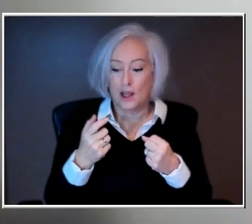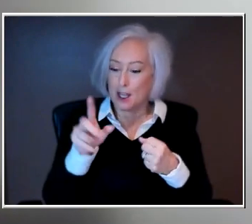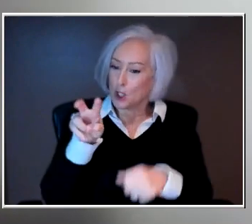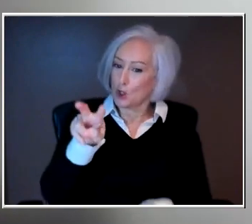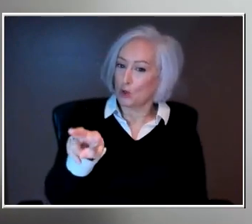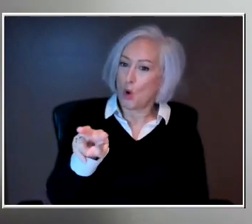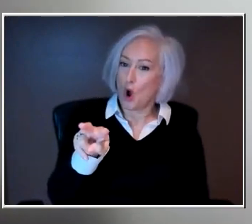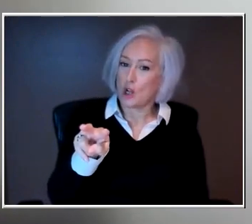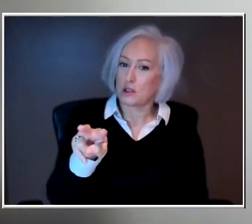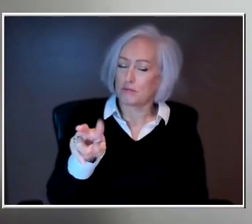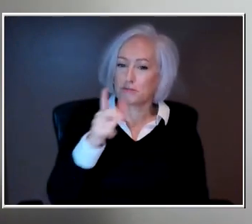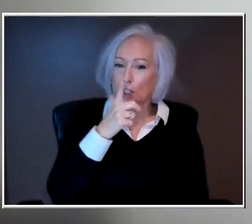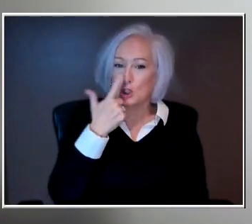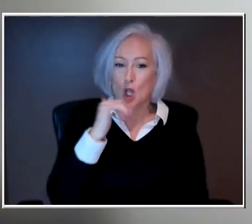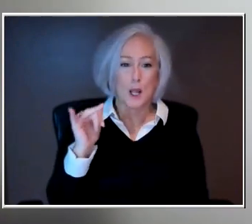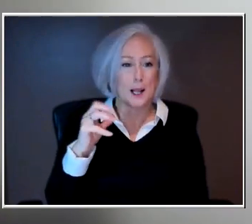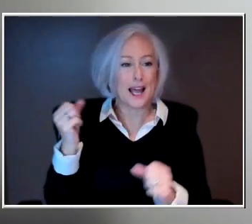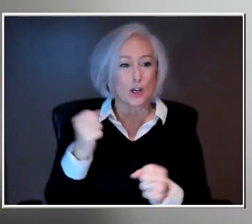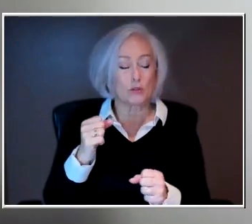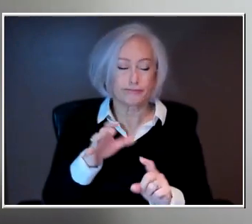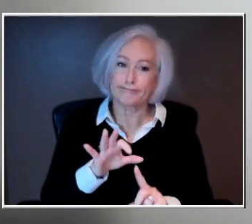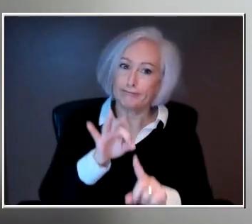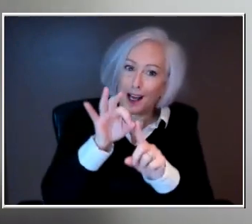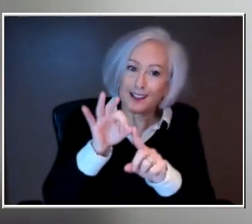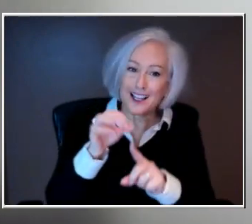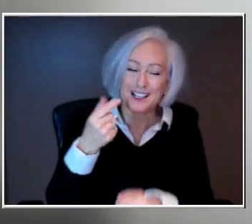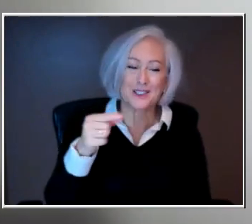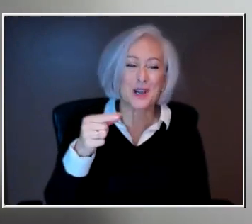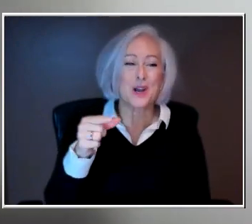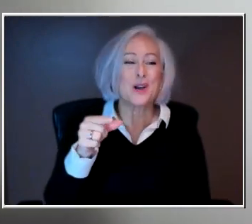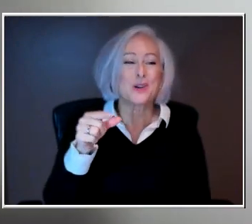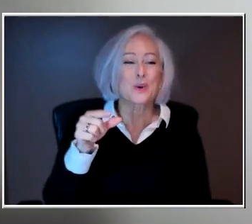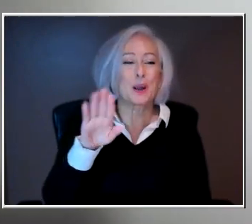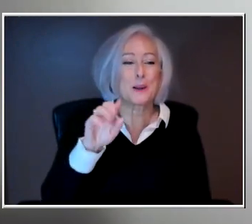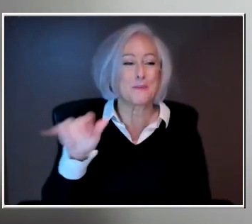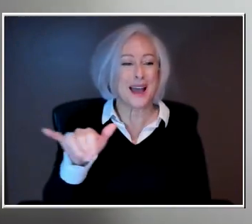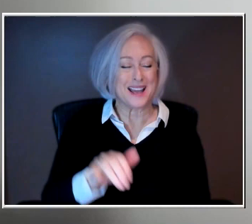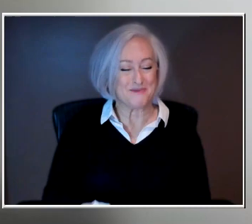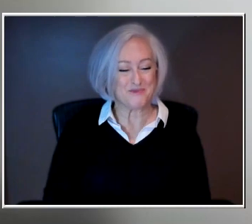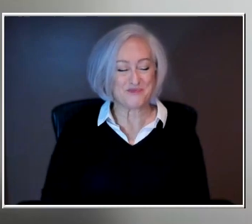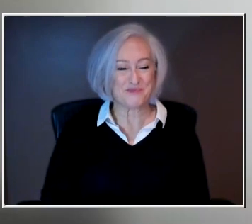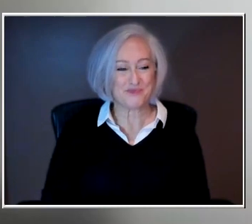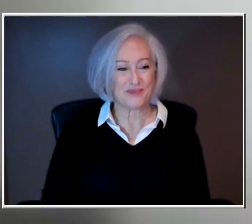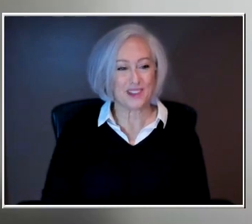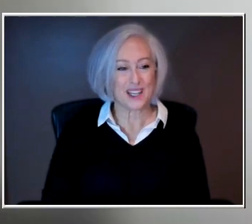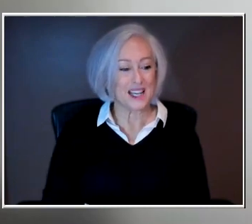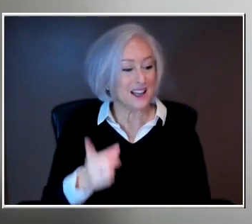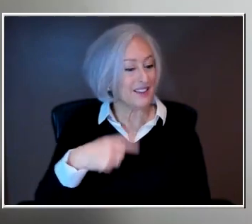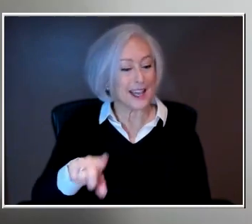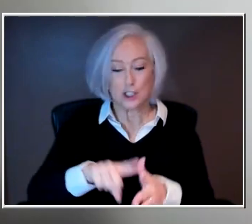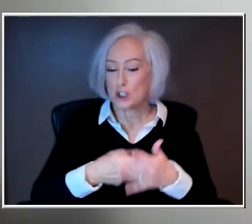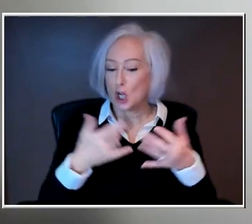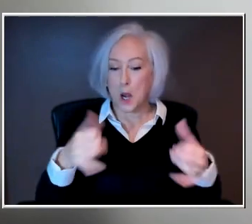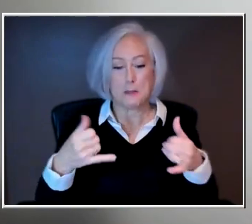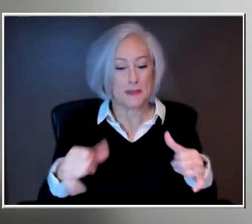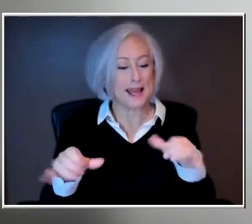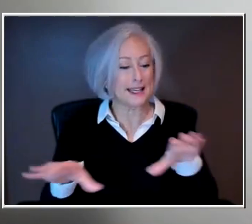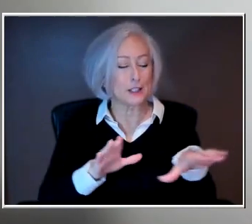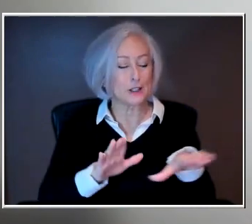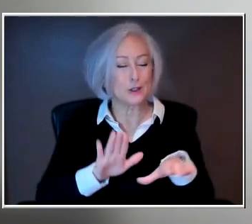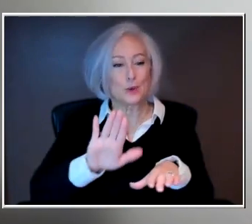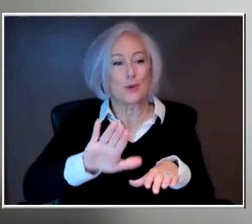most of the time, unless you're in Green Bay. And these guys just start performing and they just do their thing, and